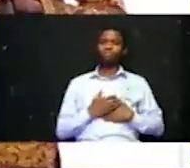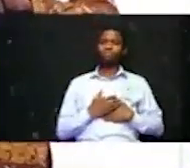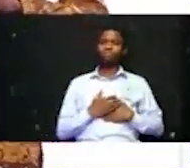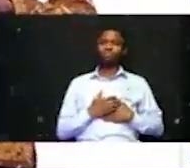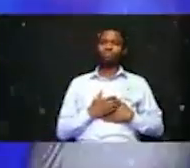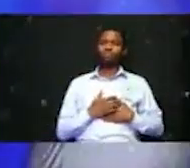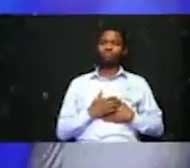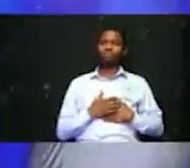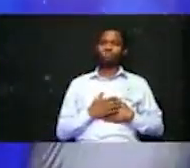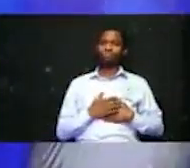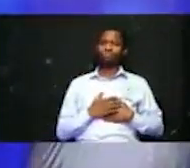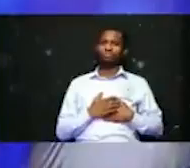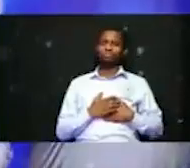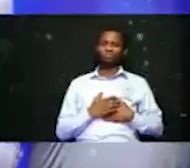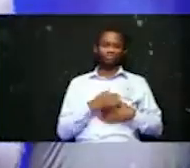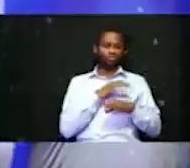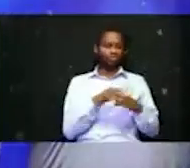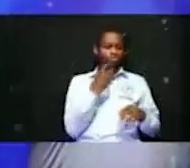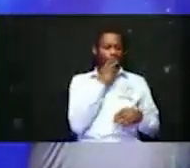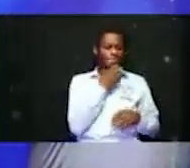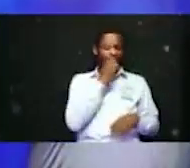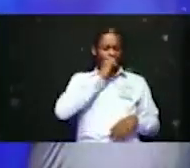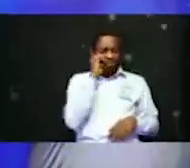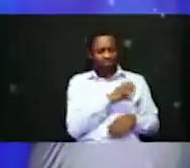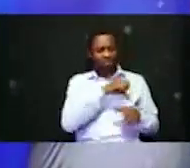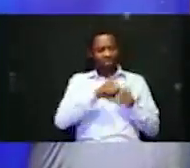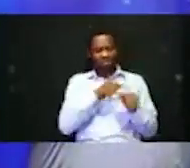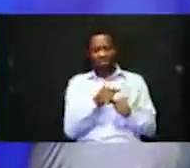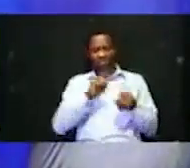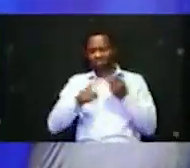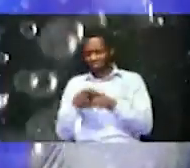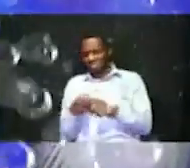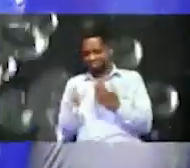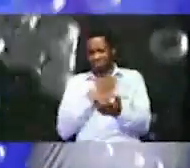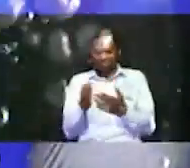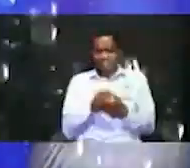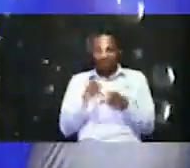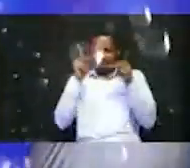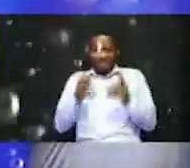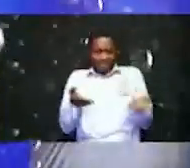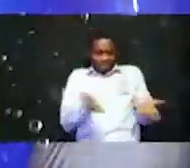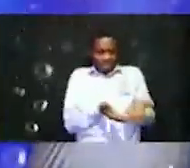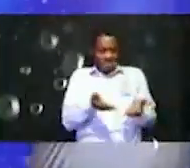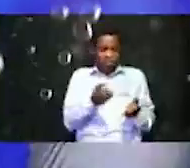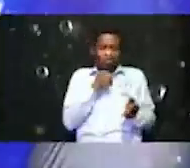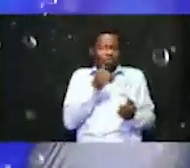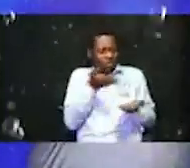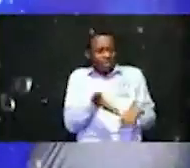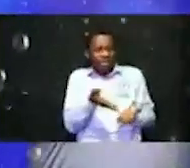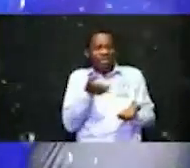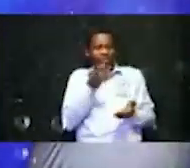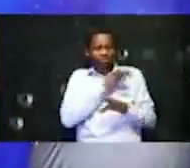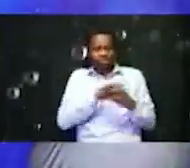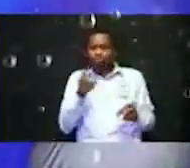Now you don't speak evil about a friend, whether the person is present or absent. He says, my lips will